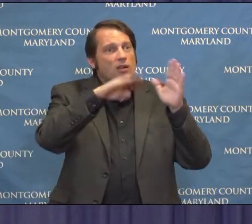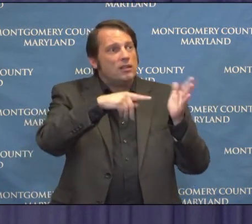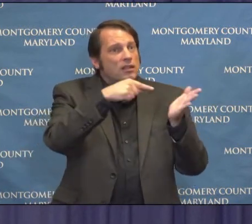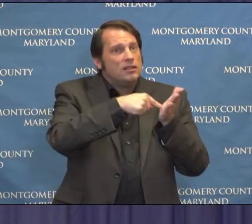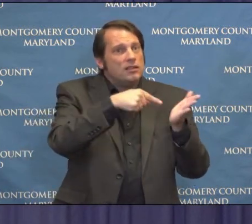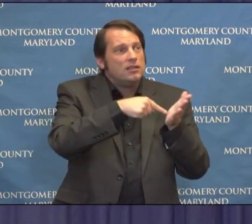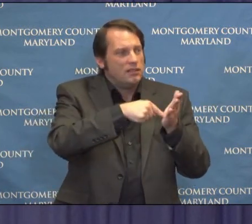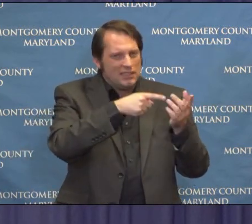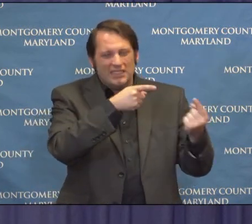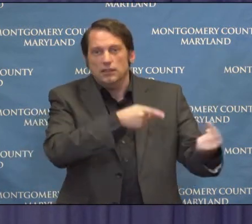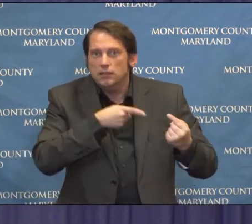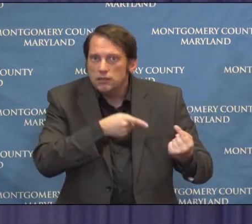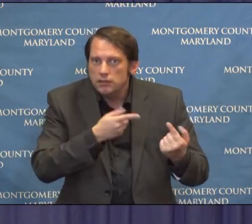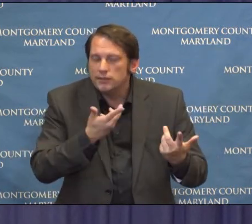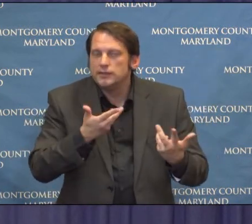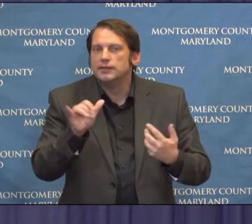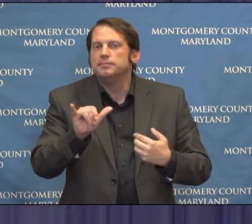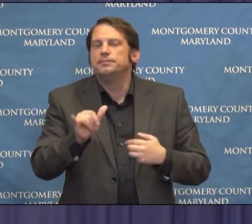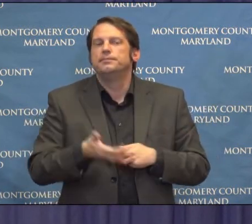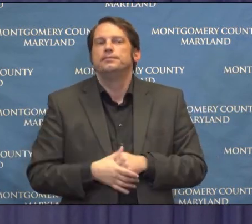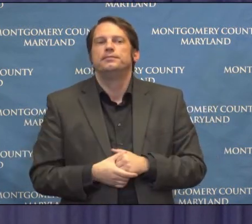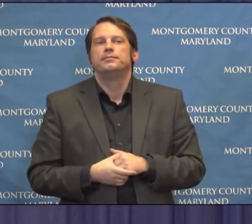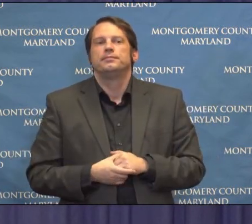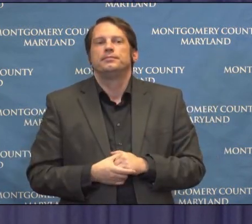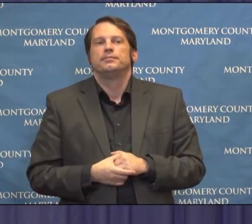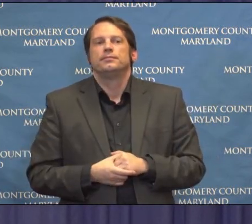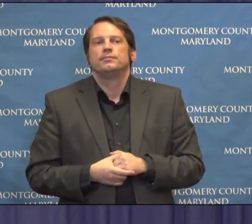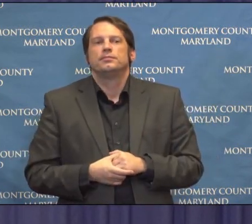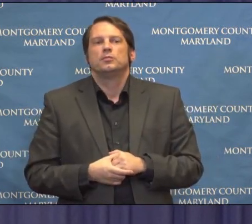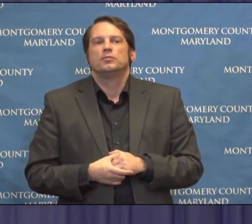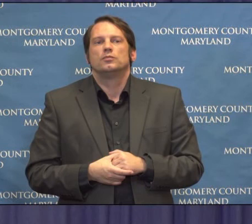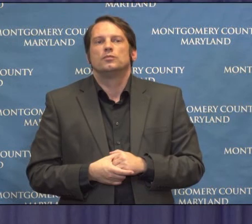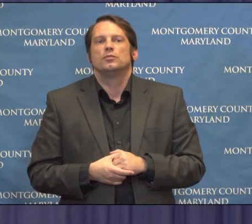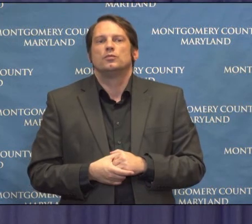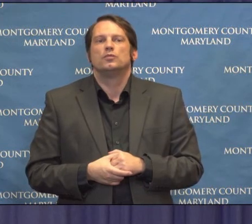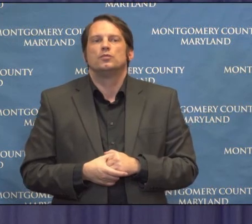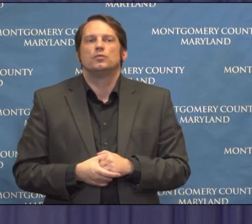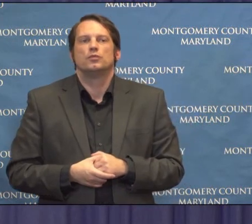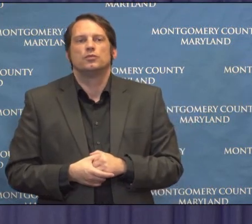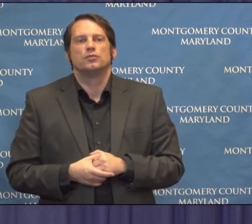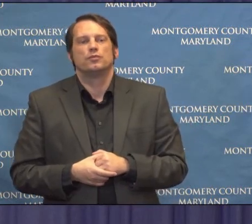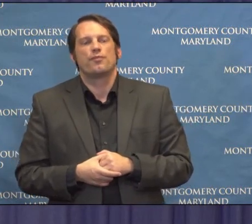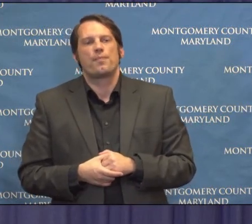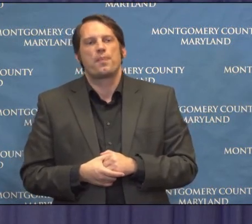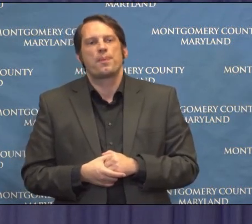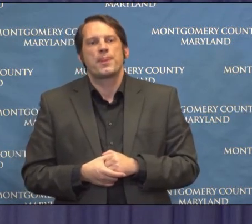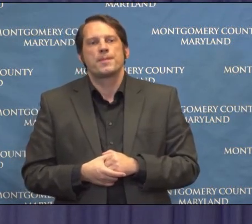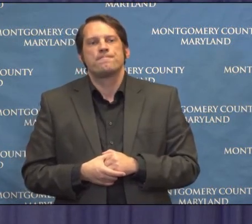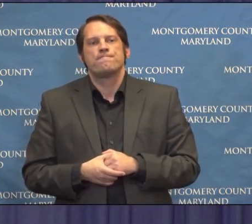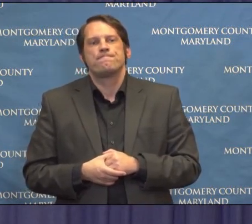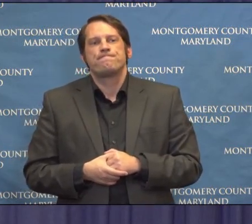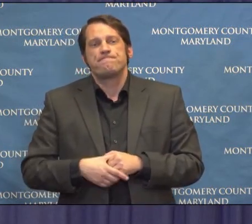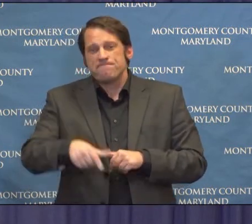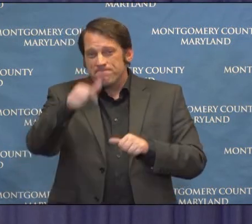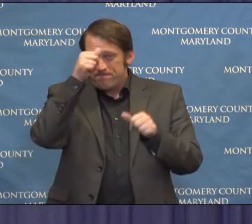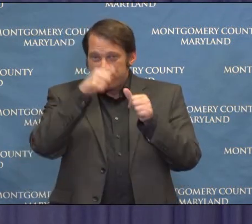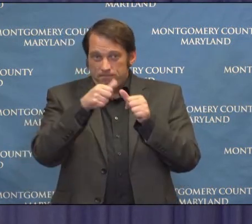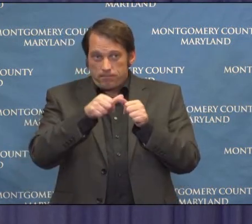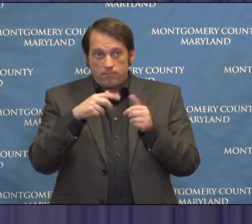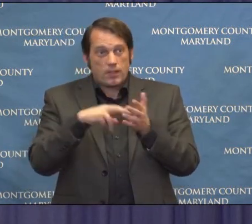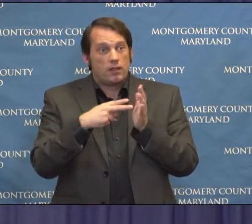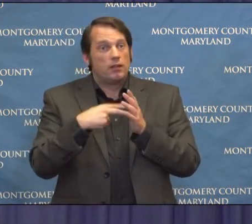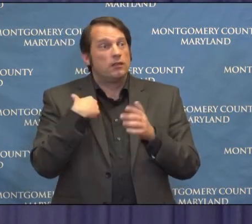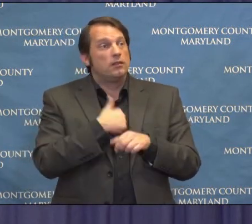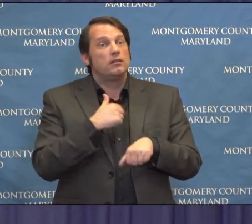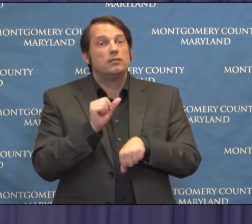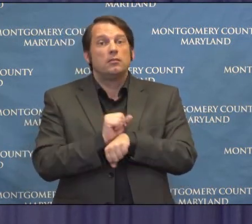that we have local control. We need to remember we still have those jobs to do, and we're going to keep working on it. So thank you all